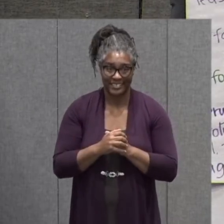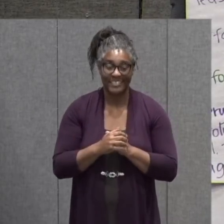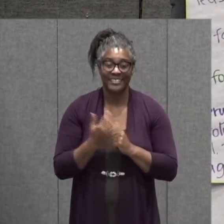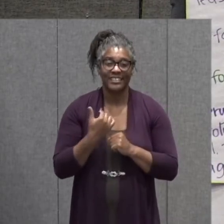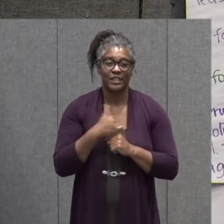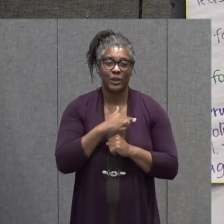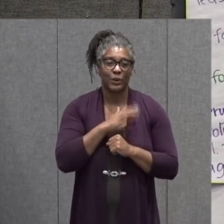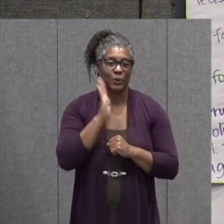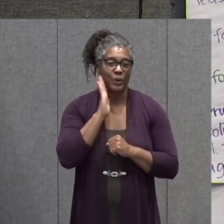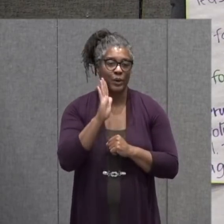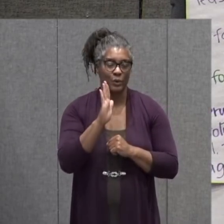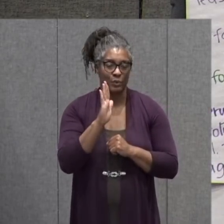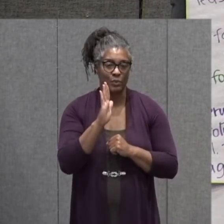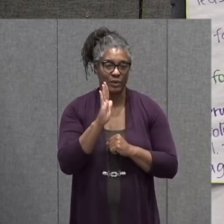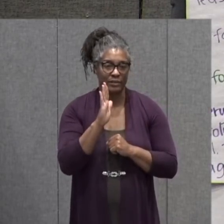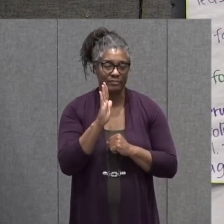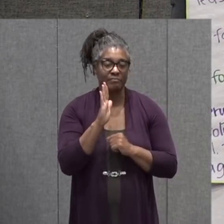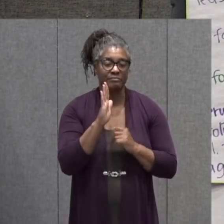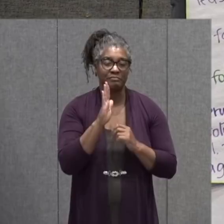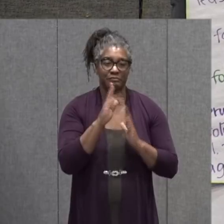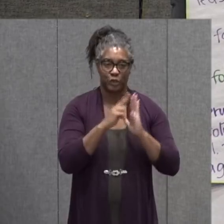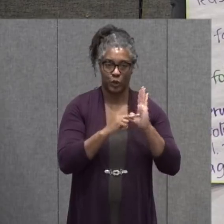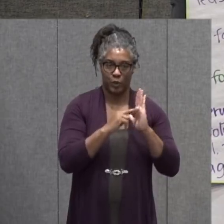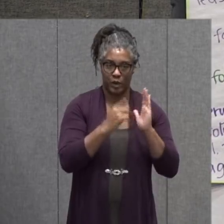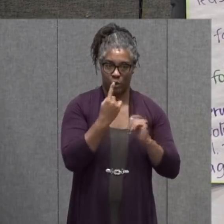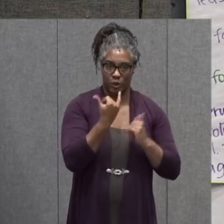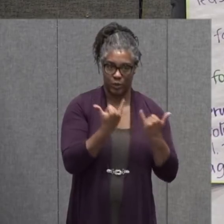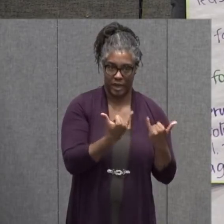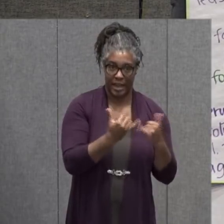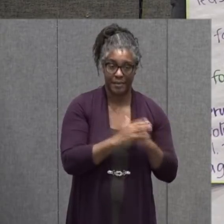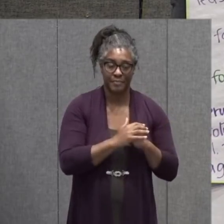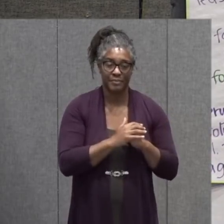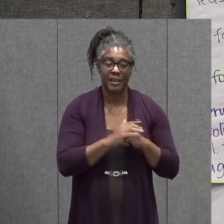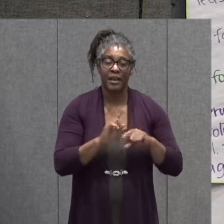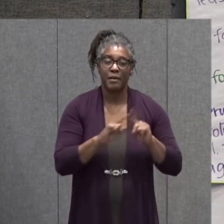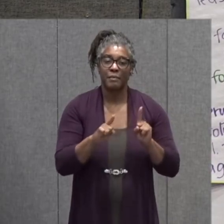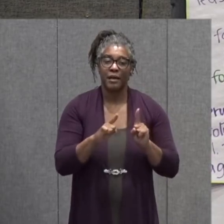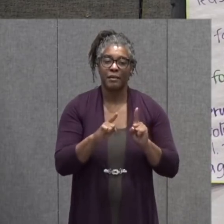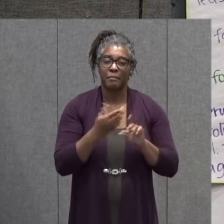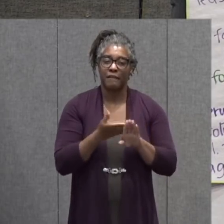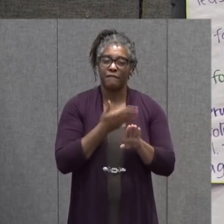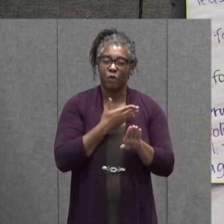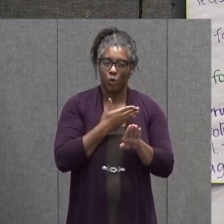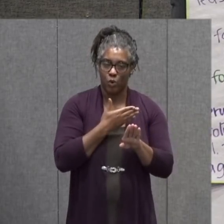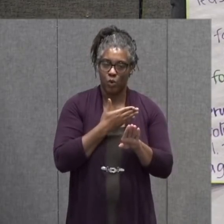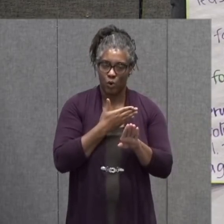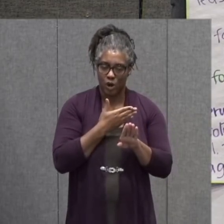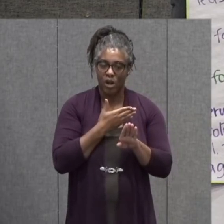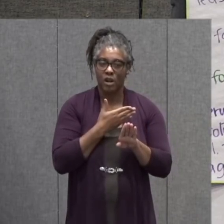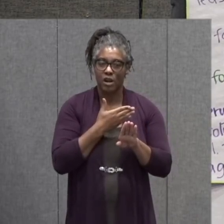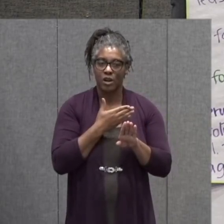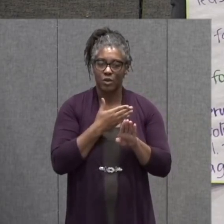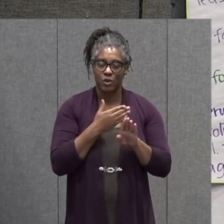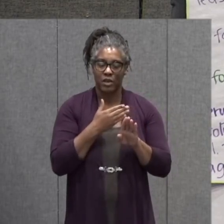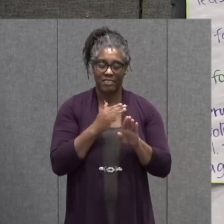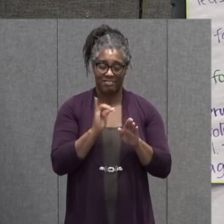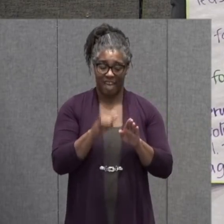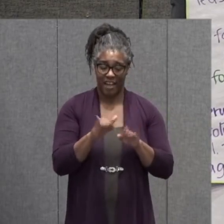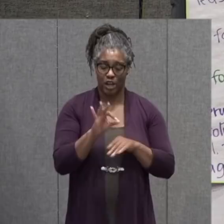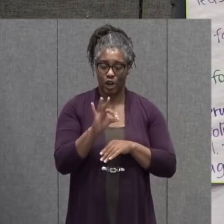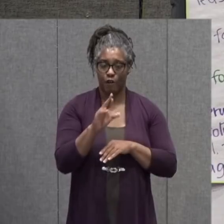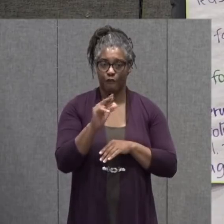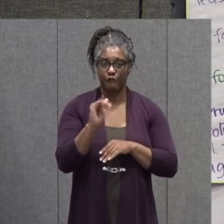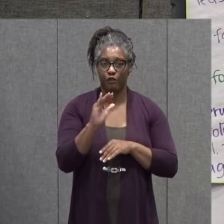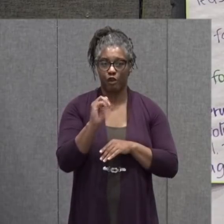the characteristics of a fairy tale, I want you to know, let's go over fractured. Fractured. Where have you